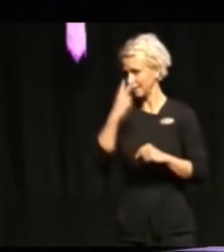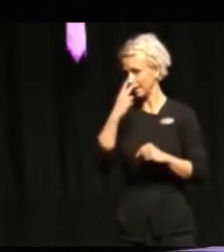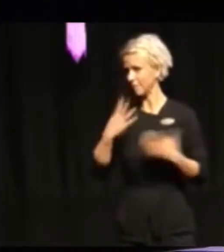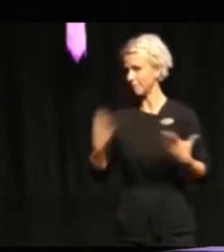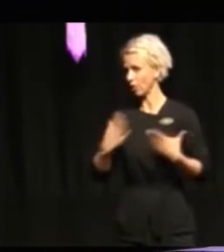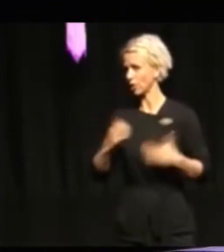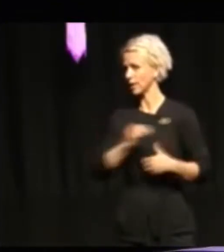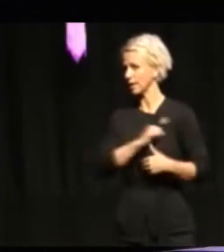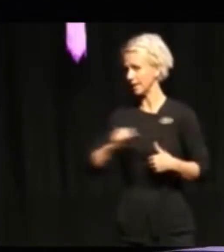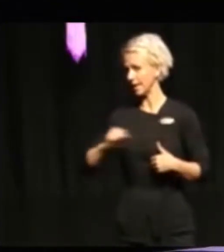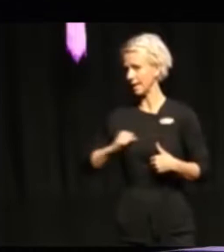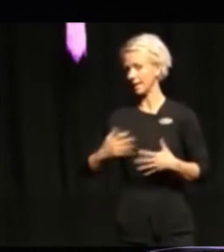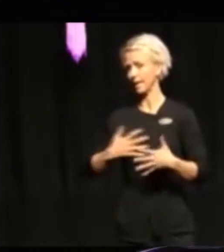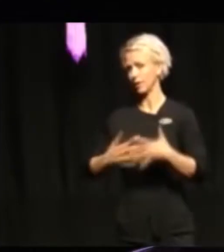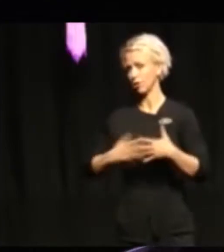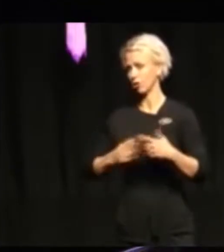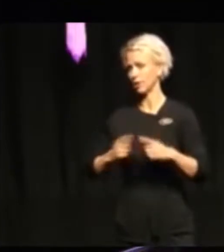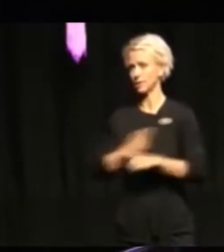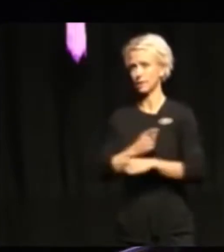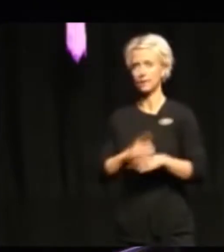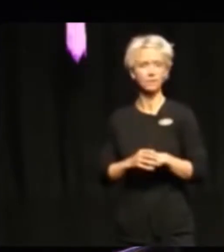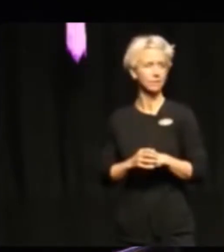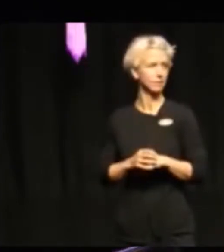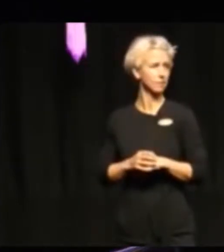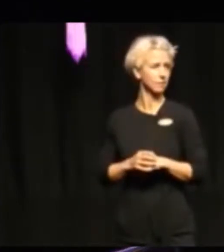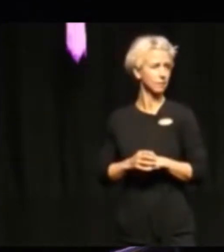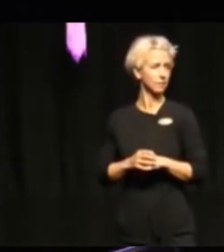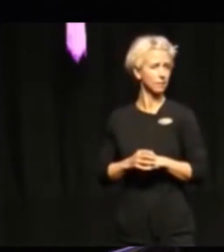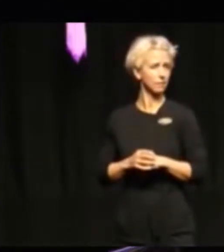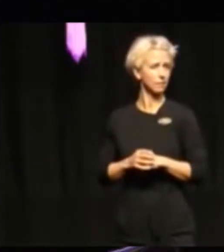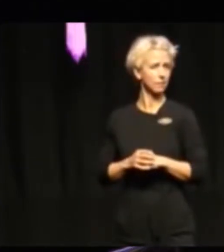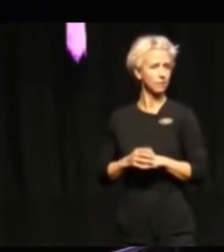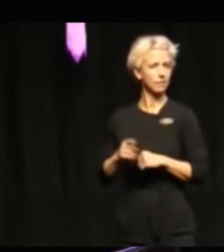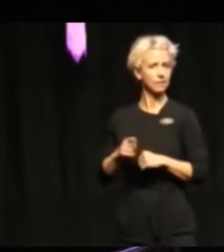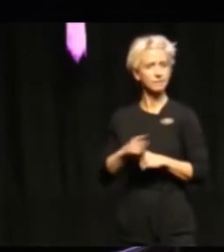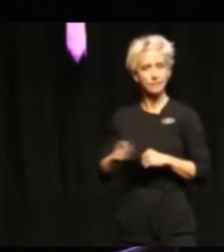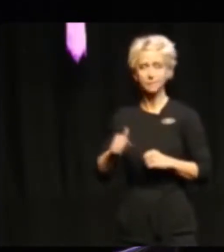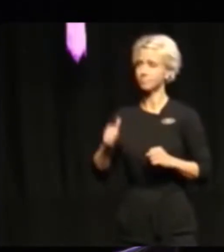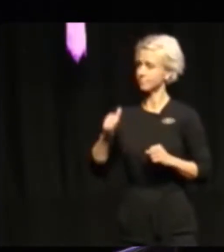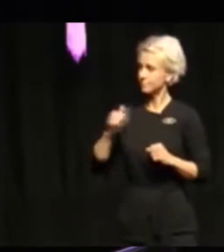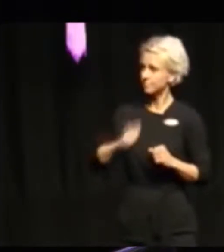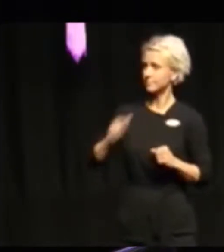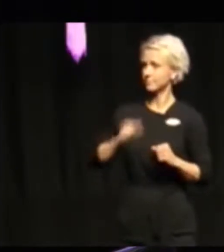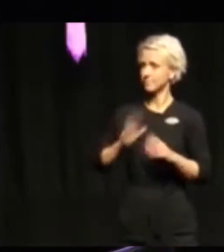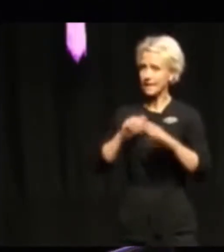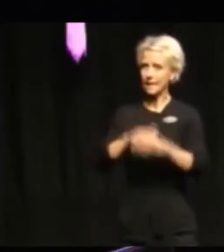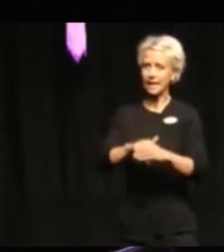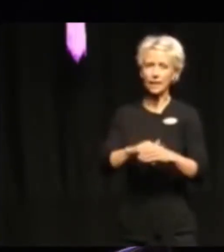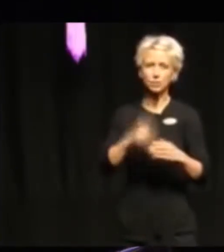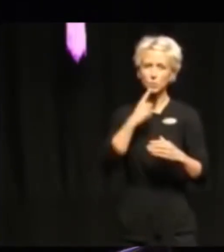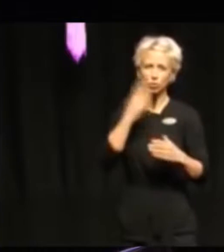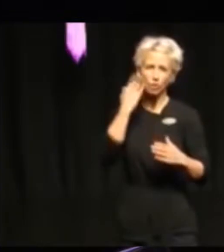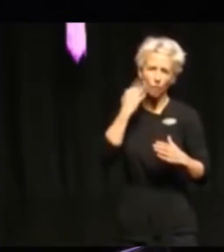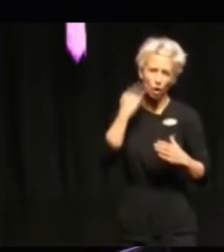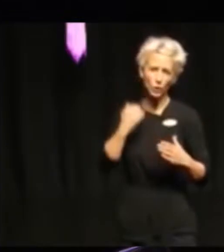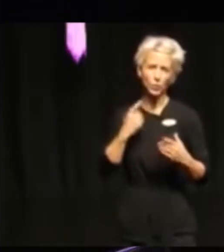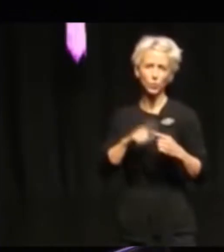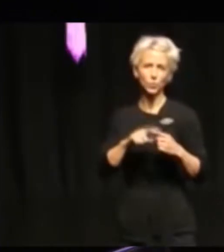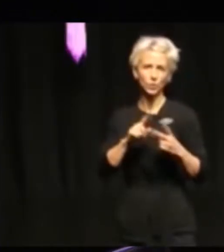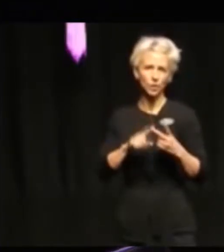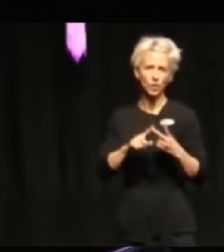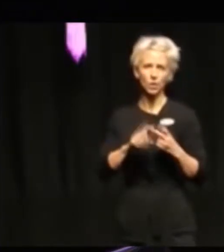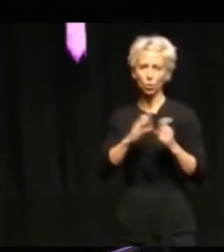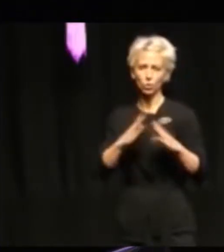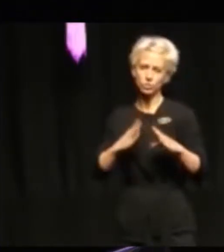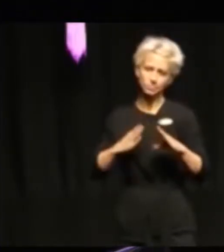protect, fulfill trilogy that I gave you, the availability, accessibility, quality trilogy that I gave you, the